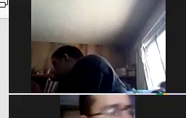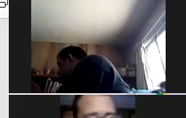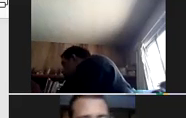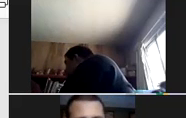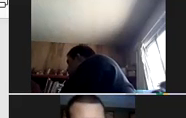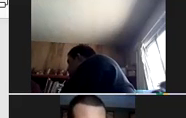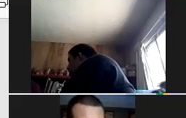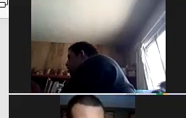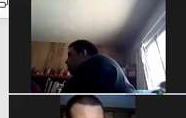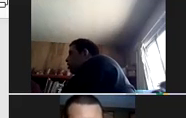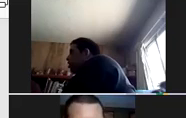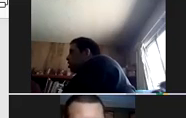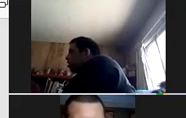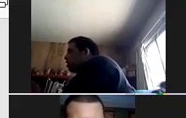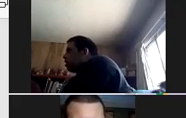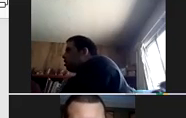19, what does it say?